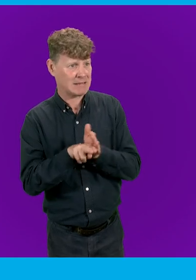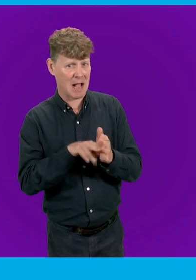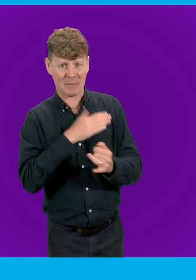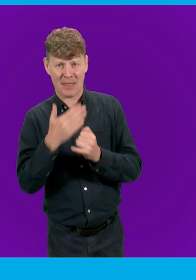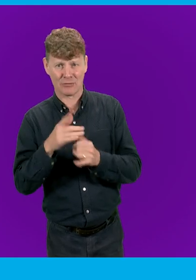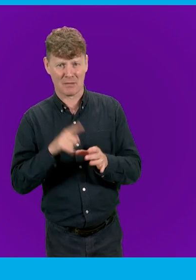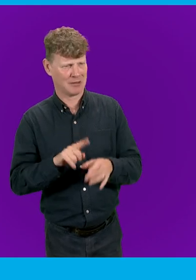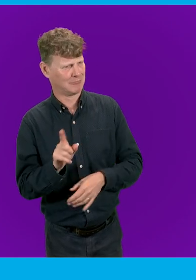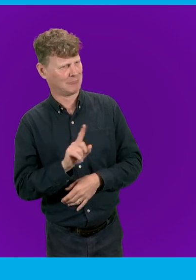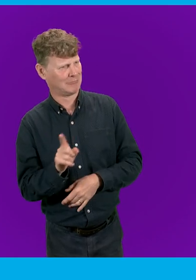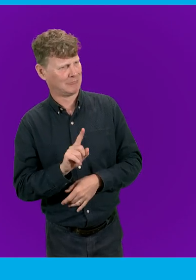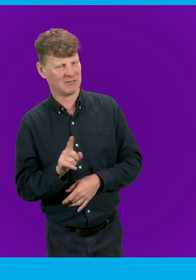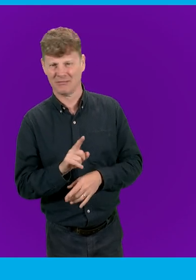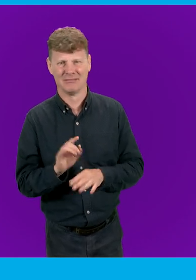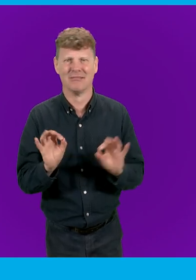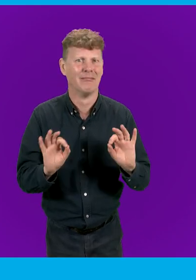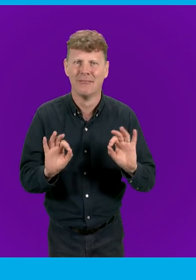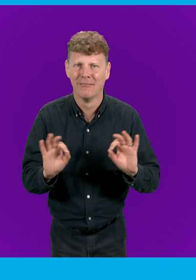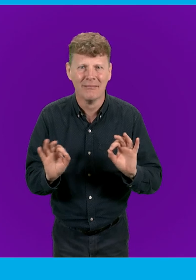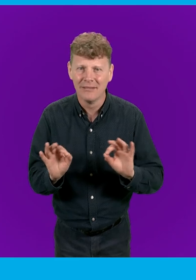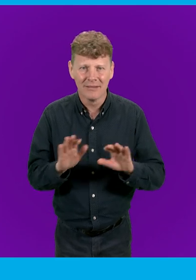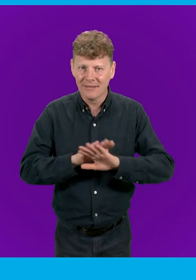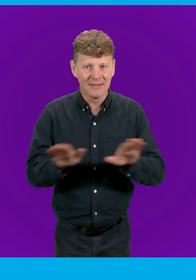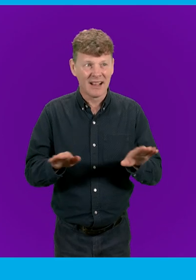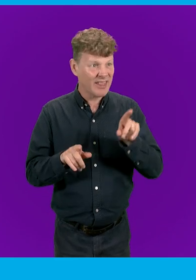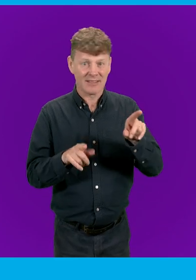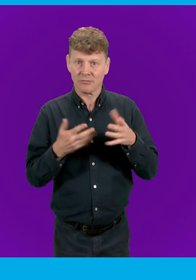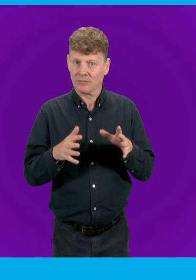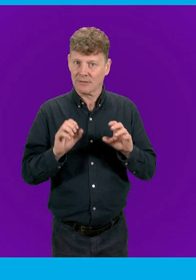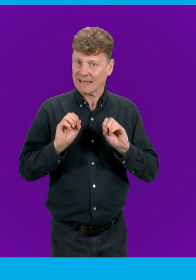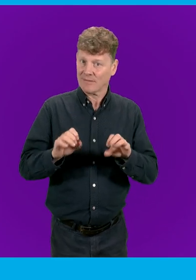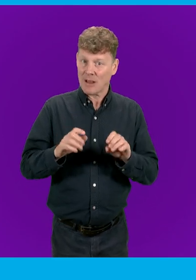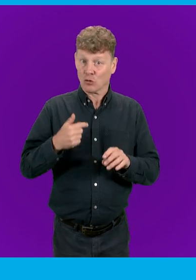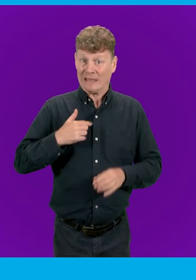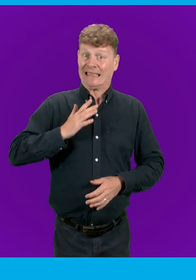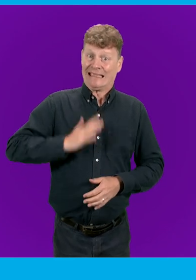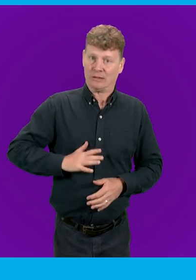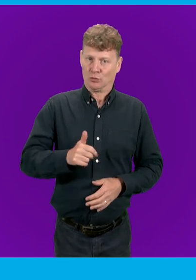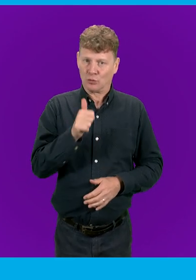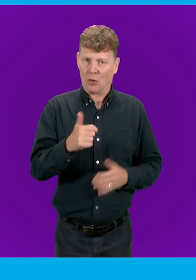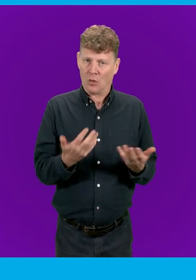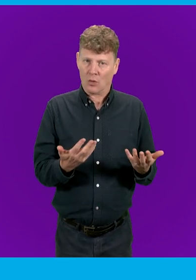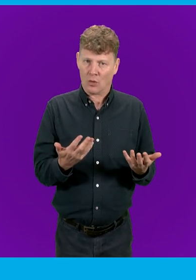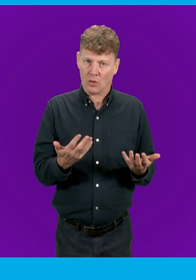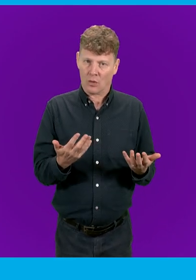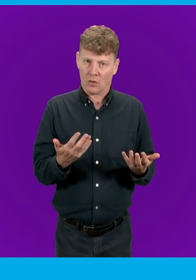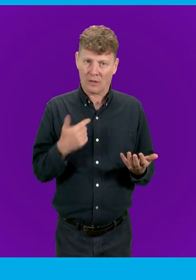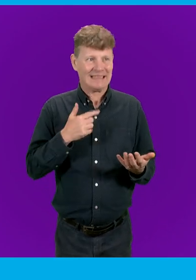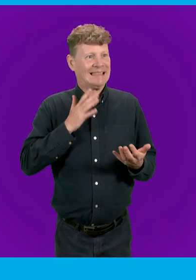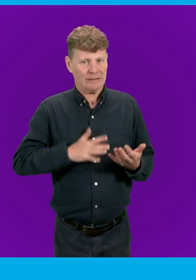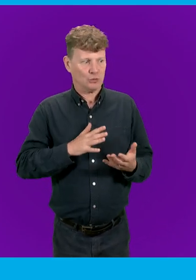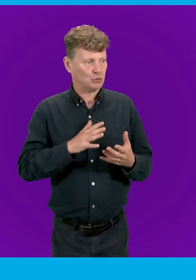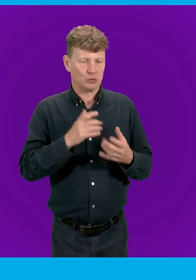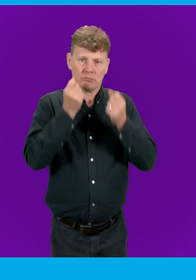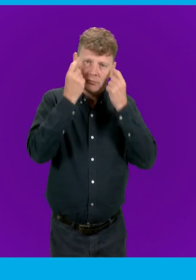things, but you don't. It is just a, this is information you need to know, you need to be engaging in it.